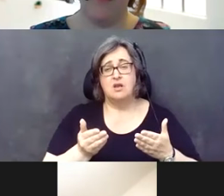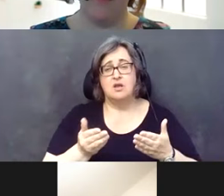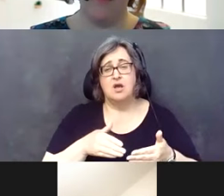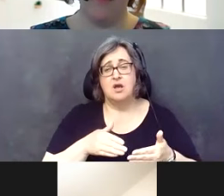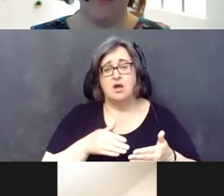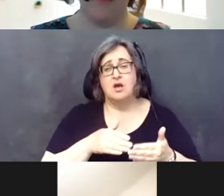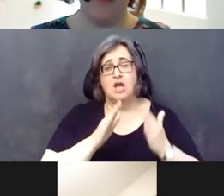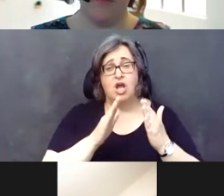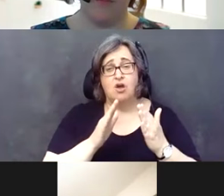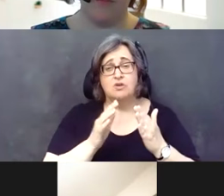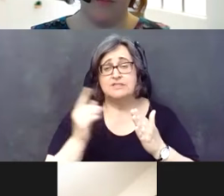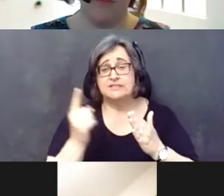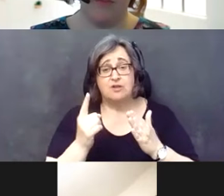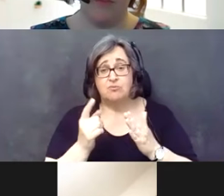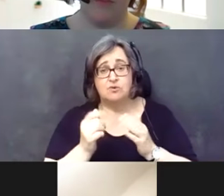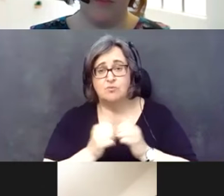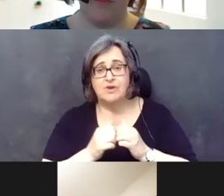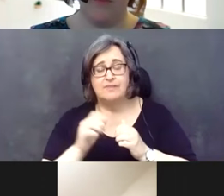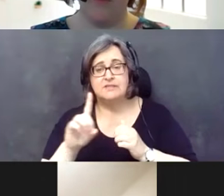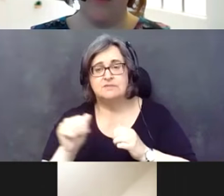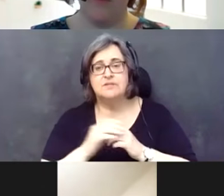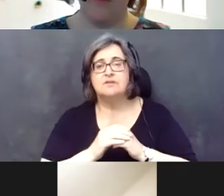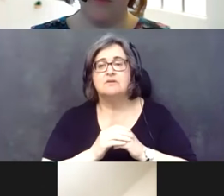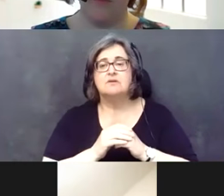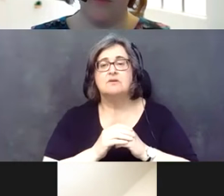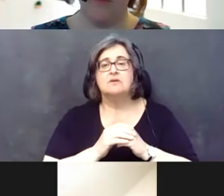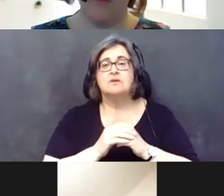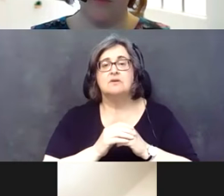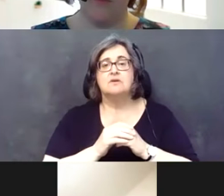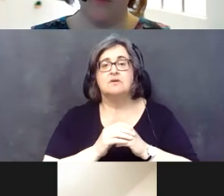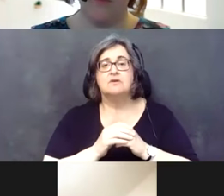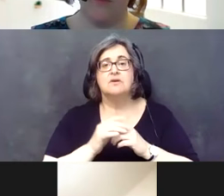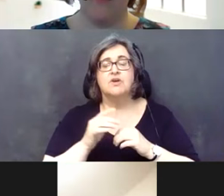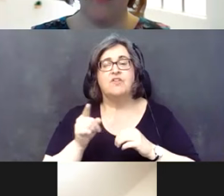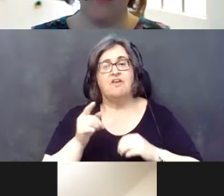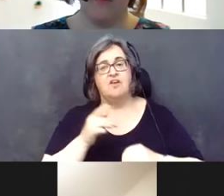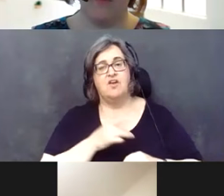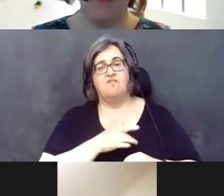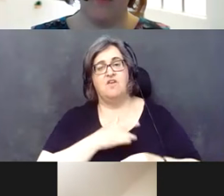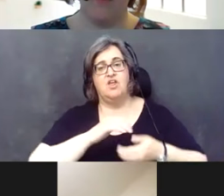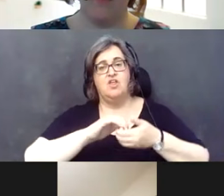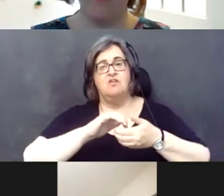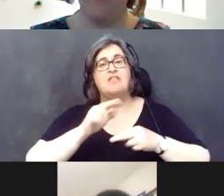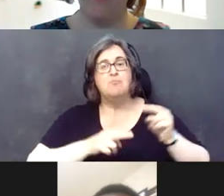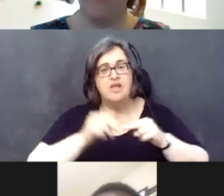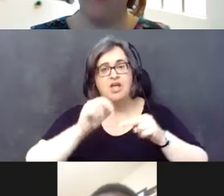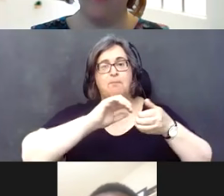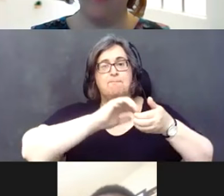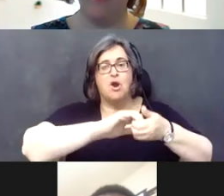encounter someone with a disability, that they build partnerships